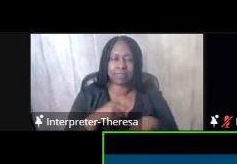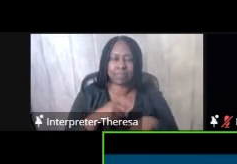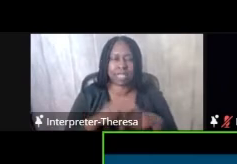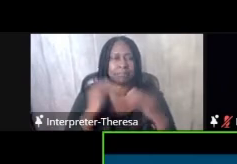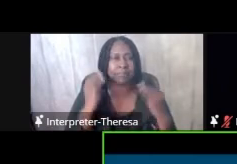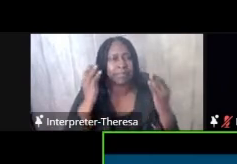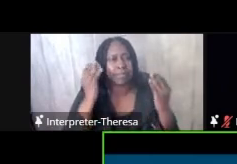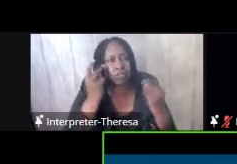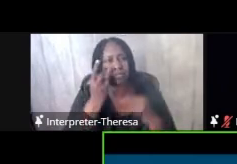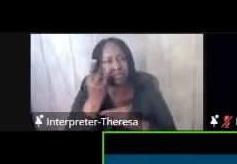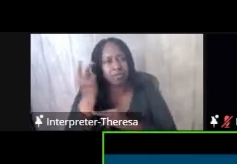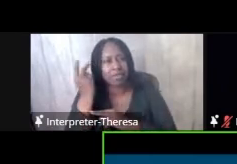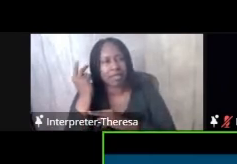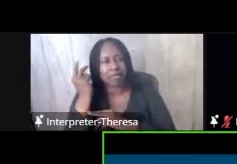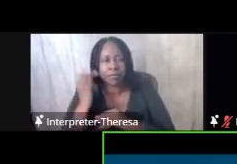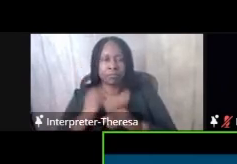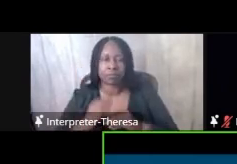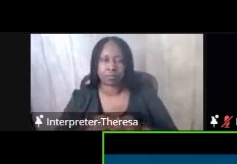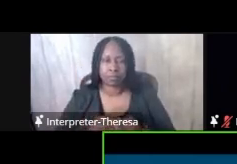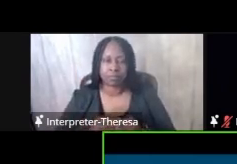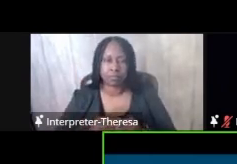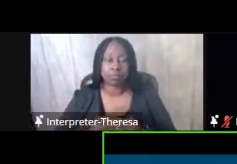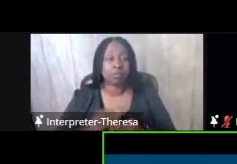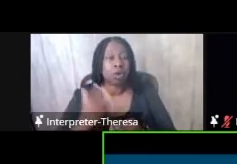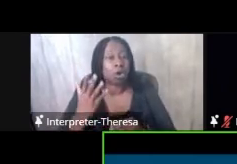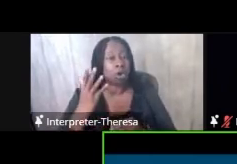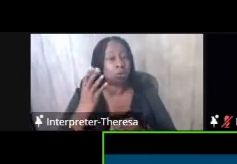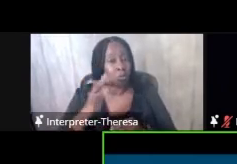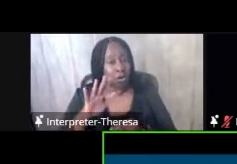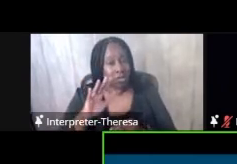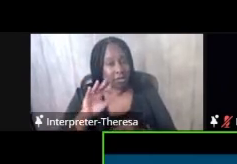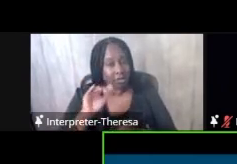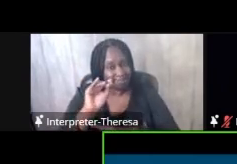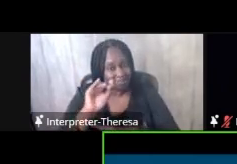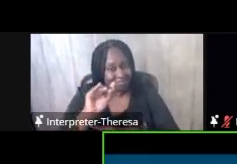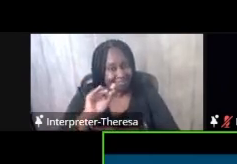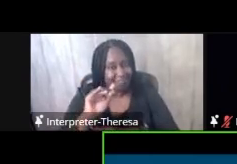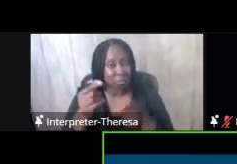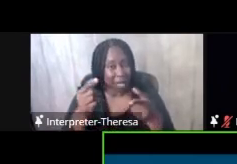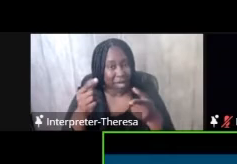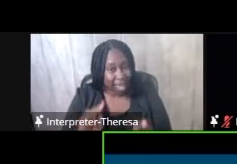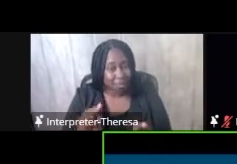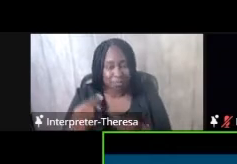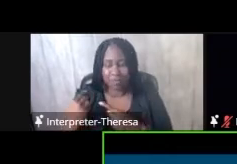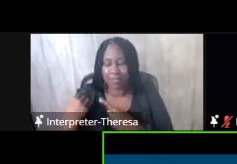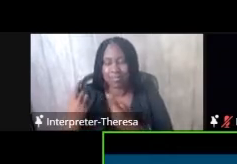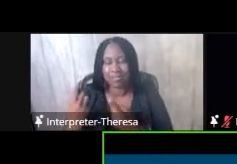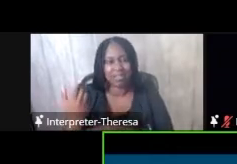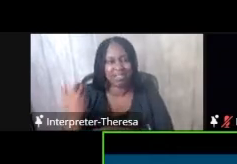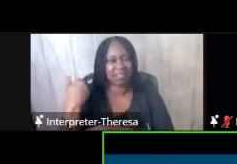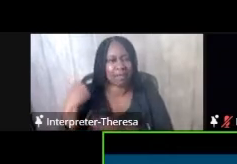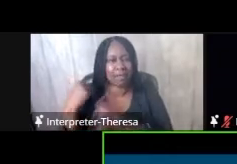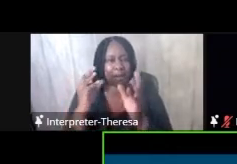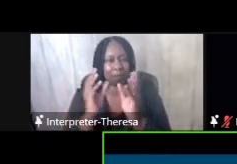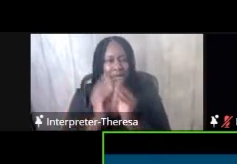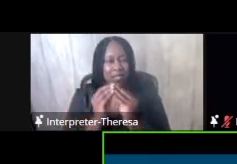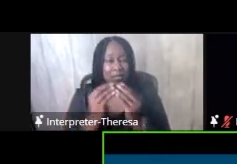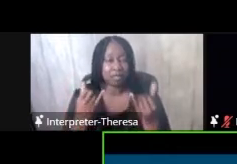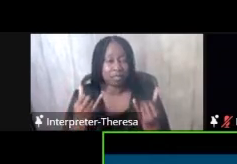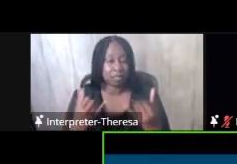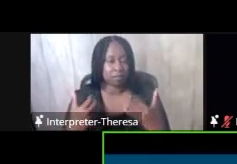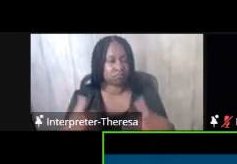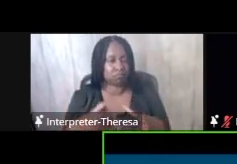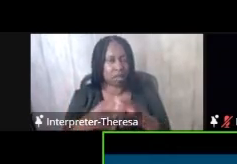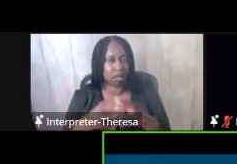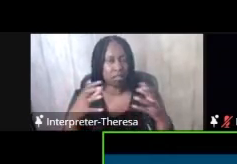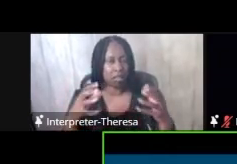So we wanted to just give you a little bit of a heads up about what happened since the last meeting. And we have quite a bit to do today, and it's really